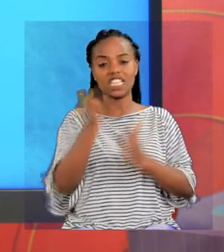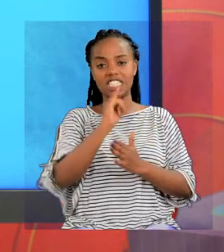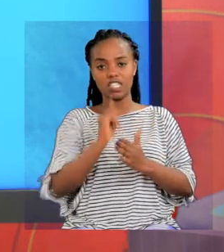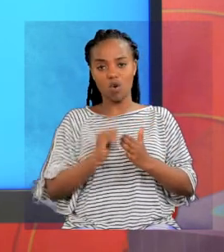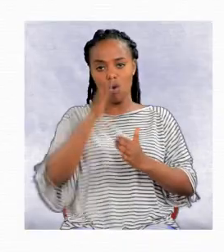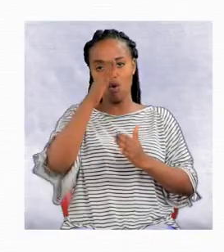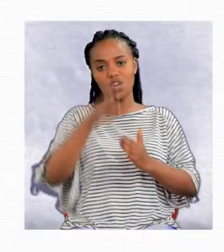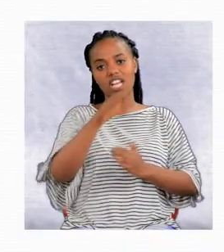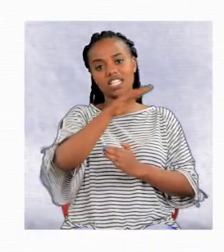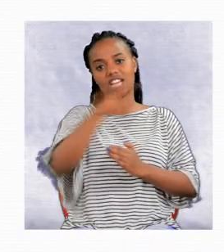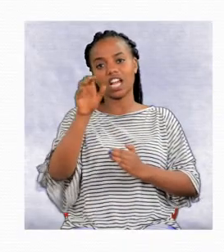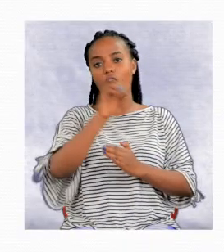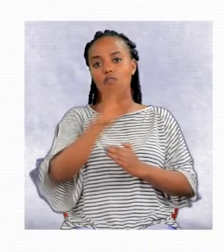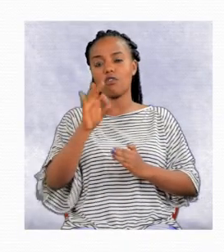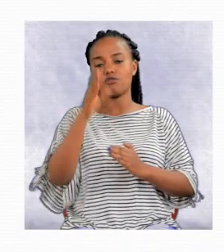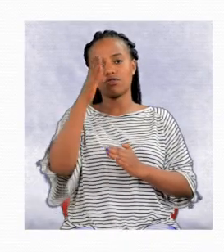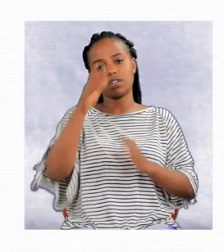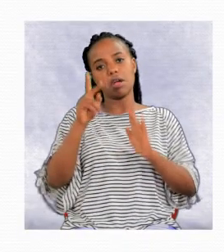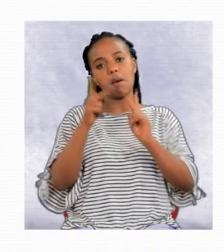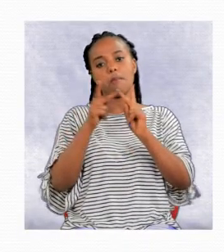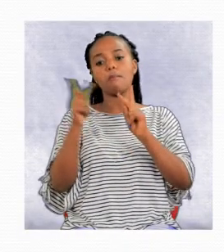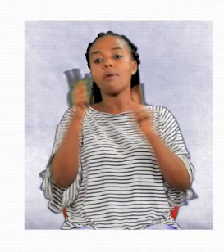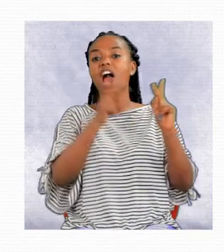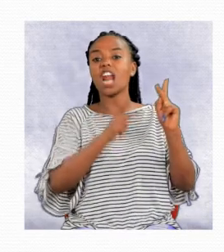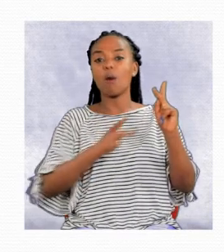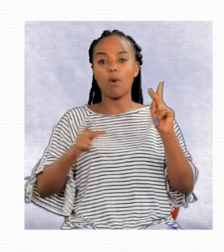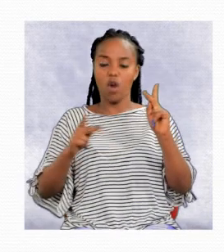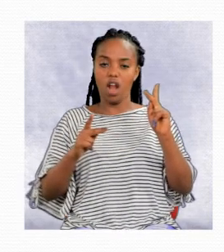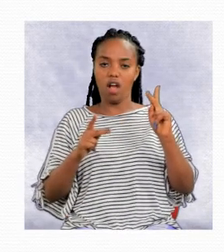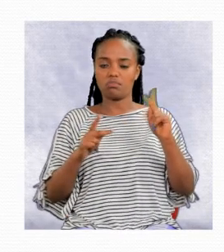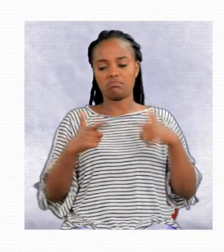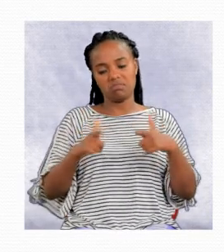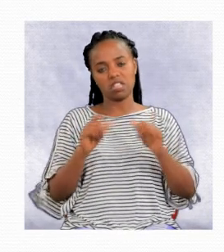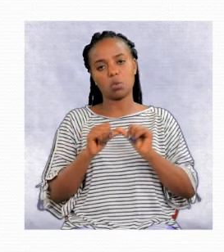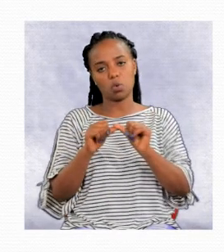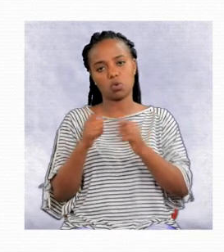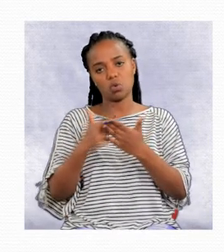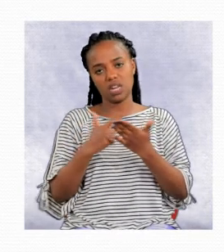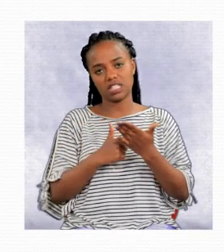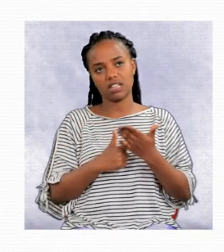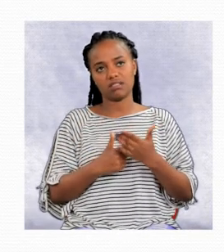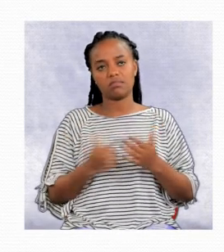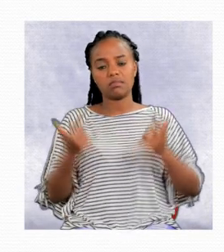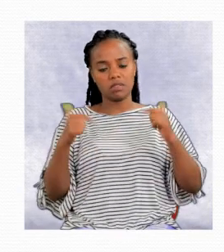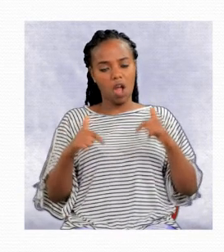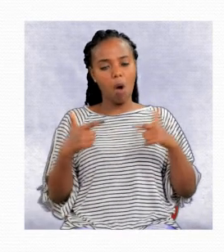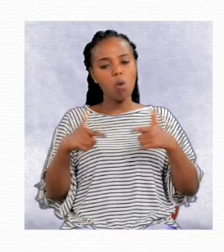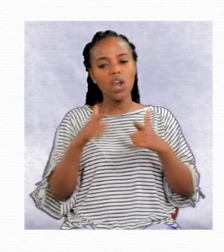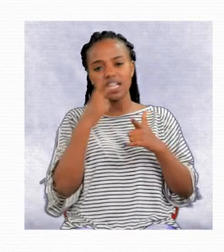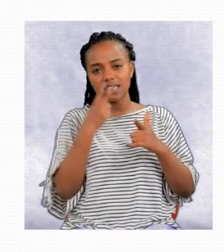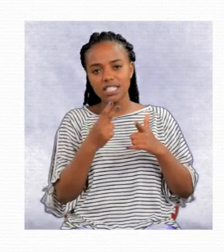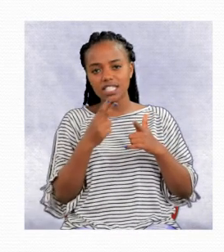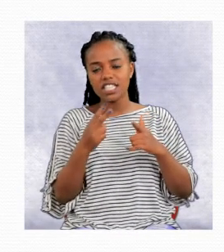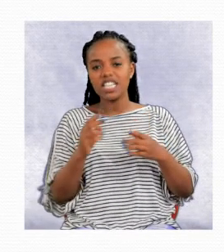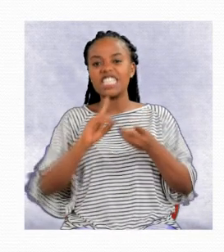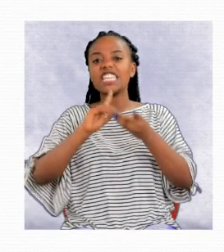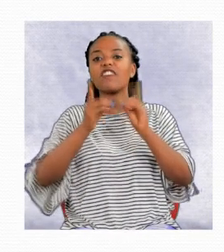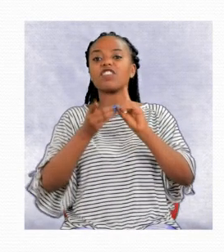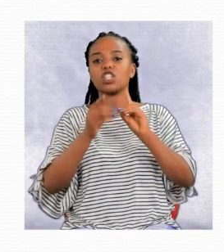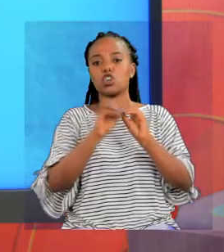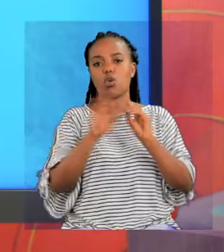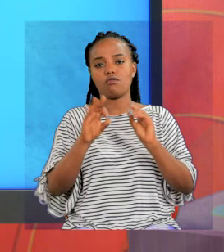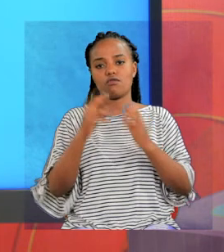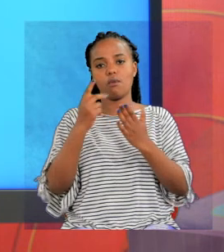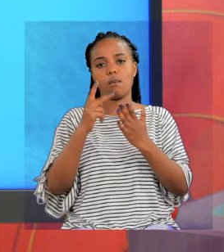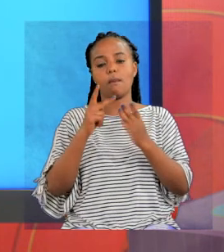the graph of parabolas. So let's continue to the lesson. Now let's see the definition of